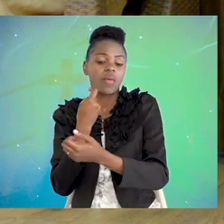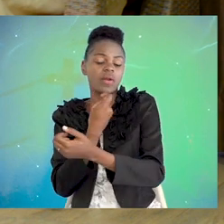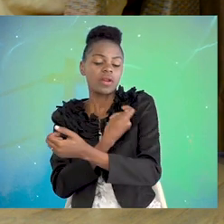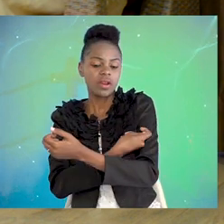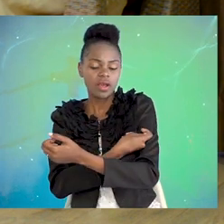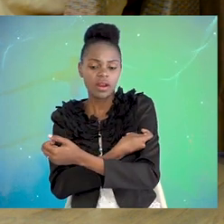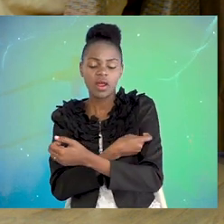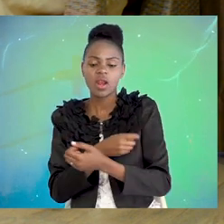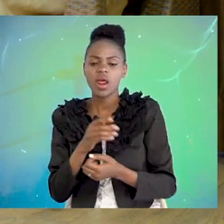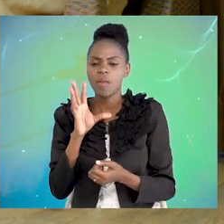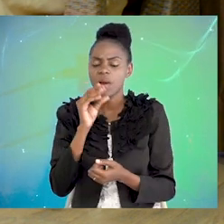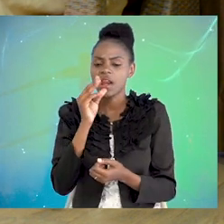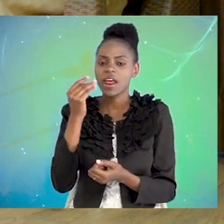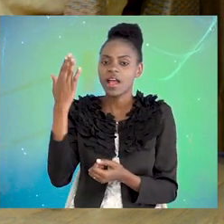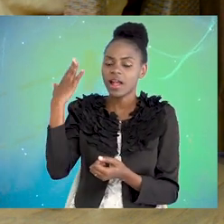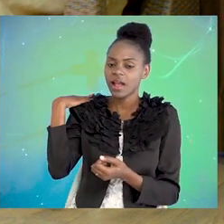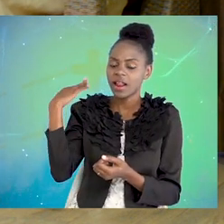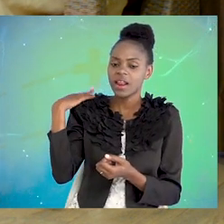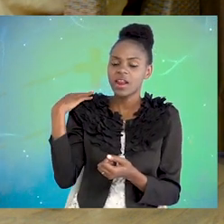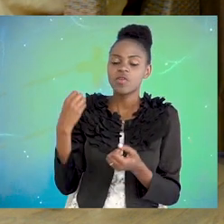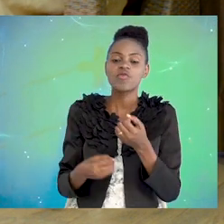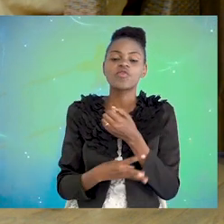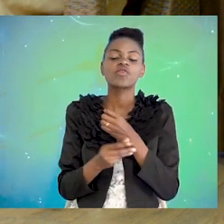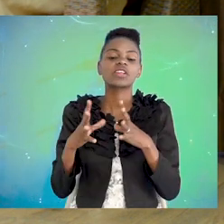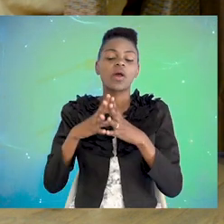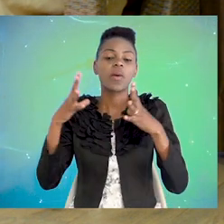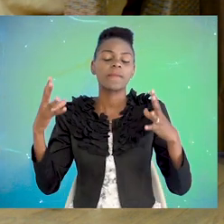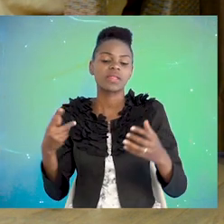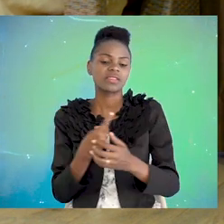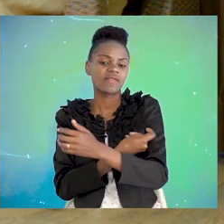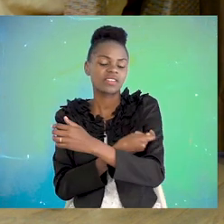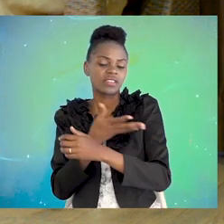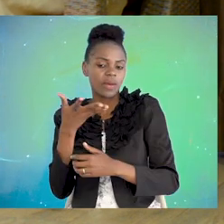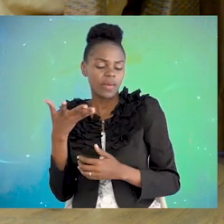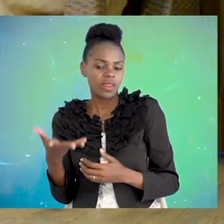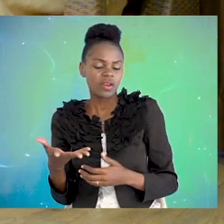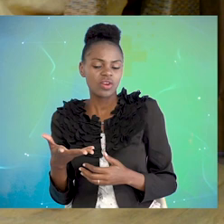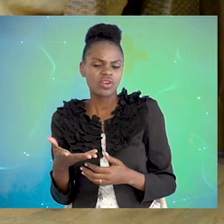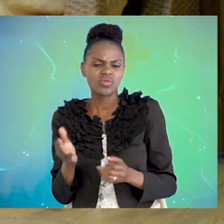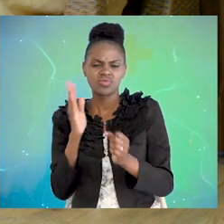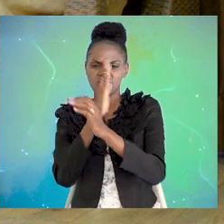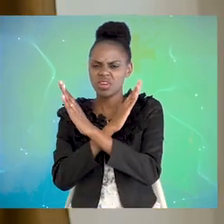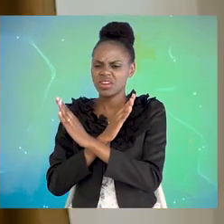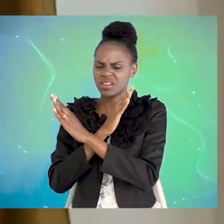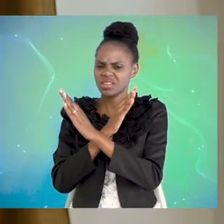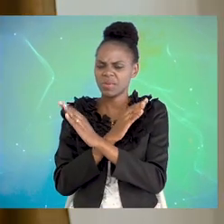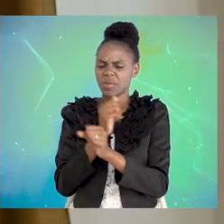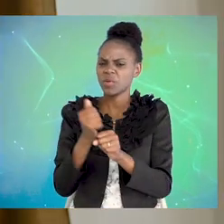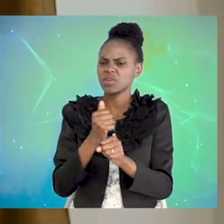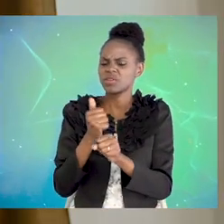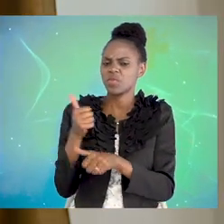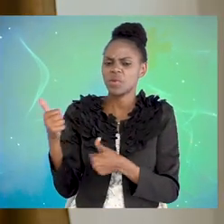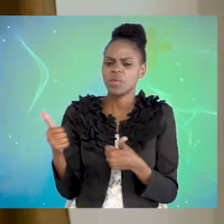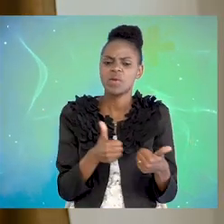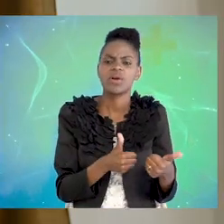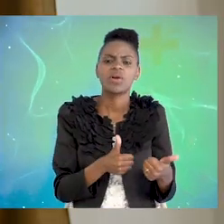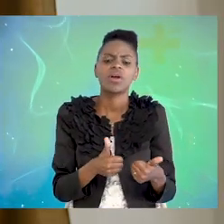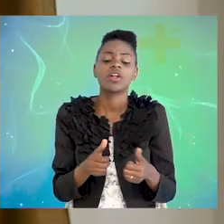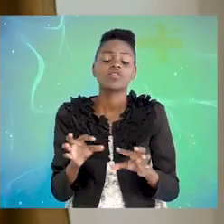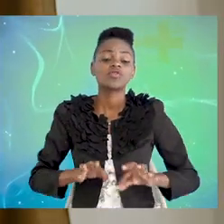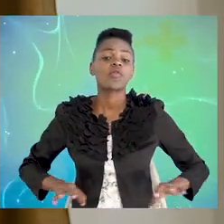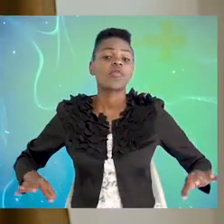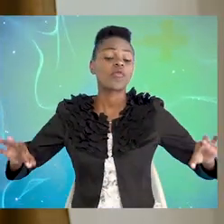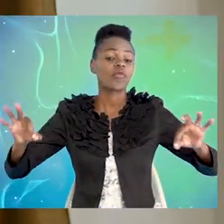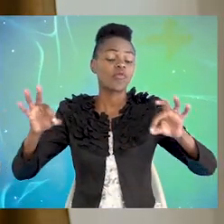that you also mentioned. Can you please tell us more about this vaccine? Is it safe and does it work? Sure, those are really